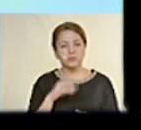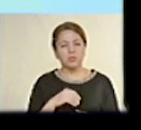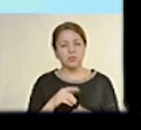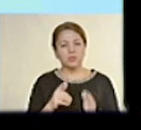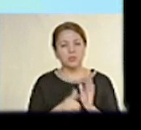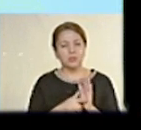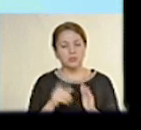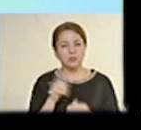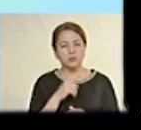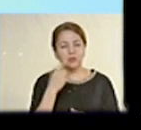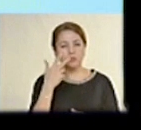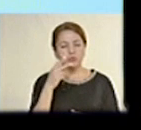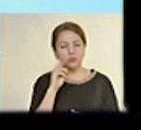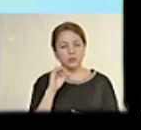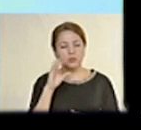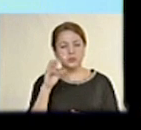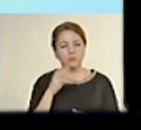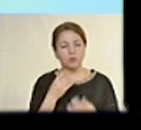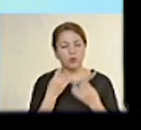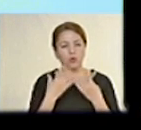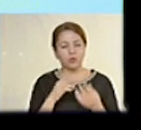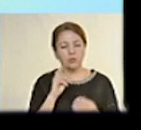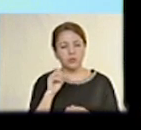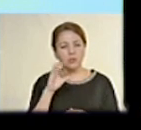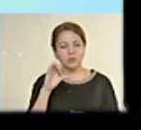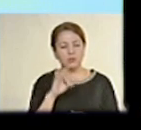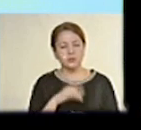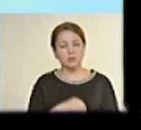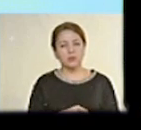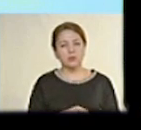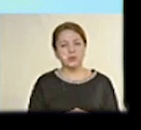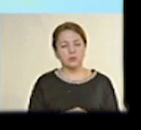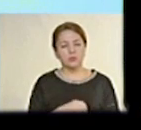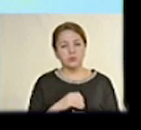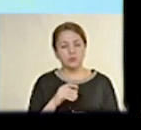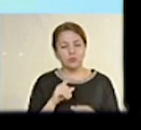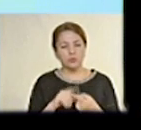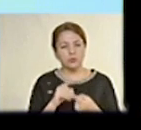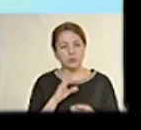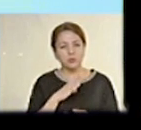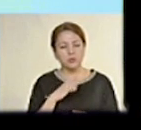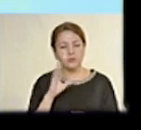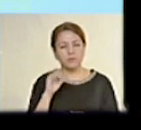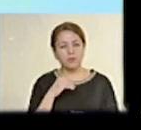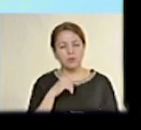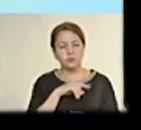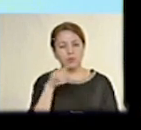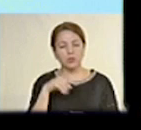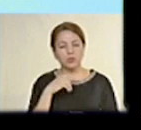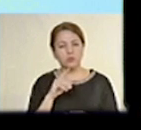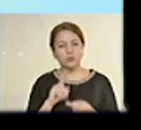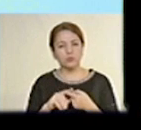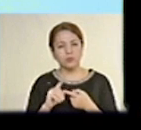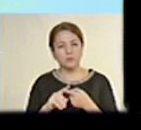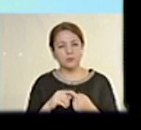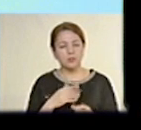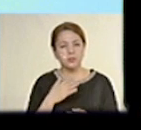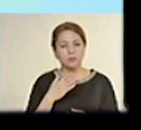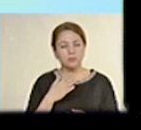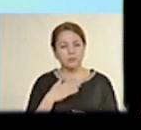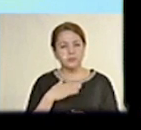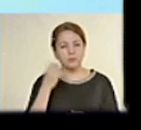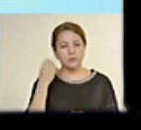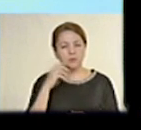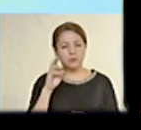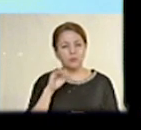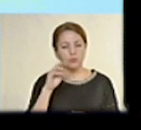ya'ni oddiy, ya'ni to'g'ri kasr deya qolaylik buni, to'g'ri kasrni qo'shyapmiz. Natijada ularni qo'shayotganimizda bilamizki,